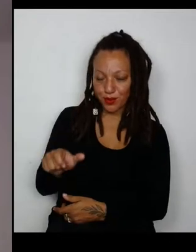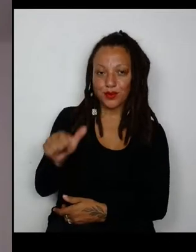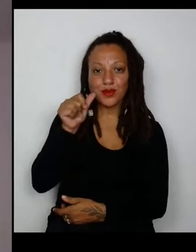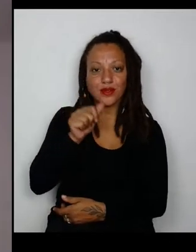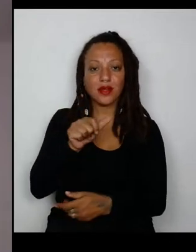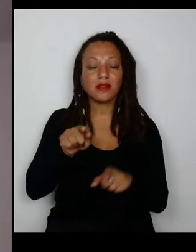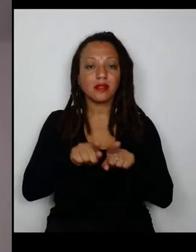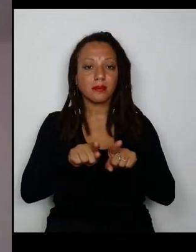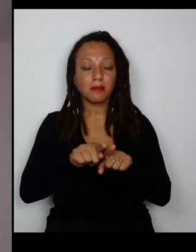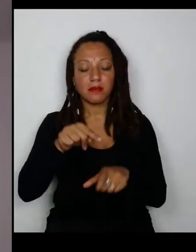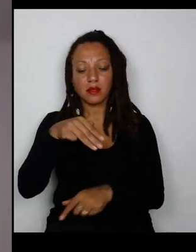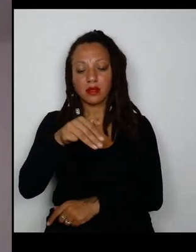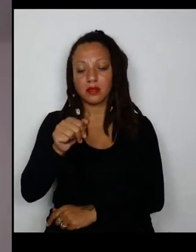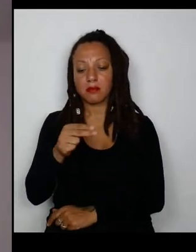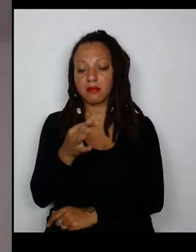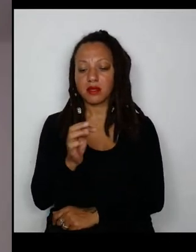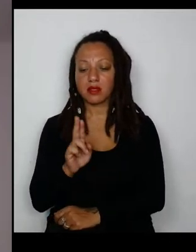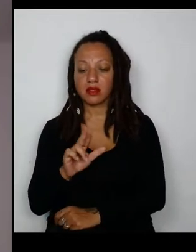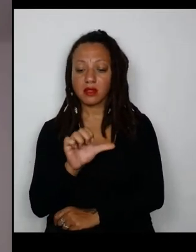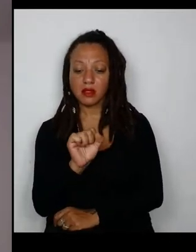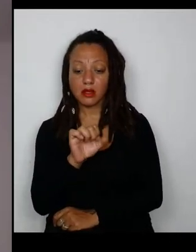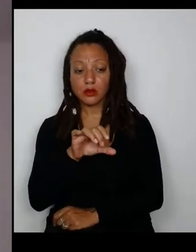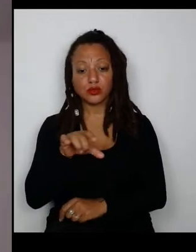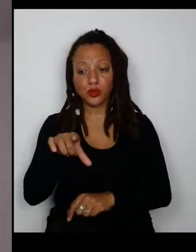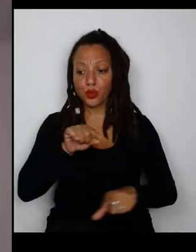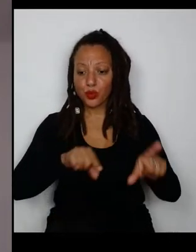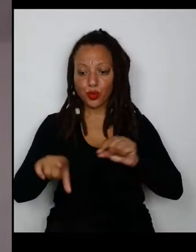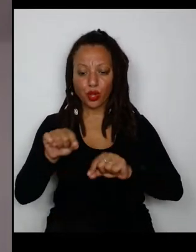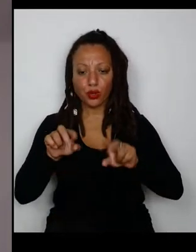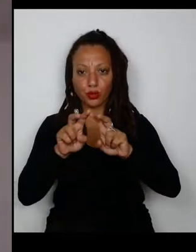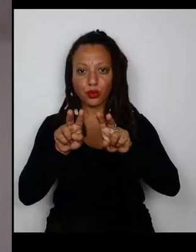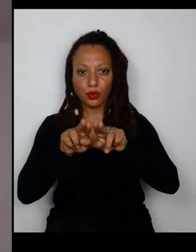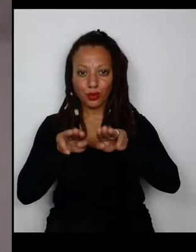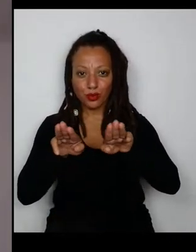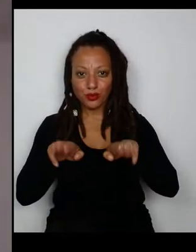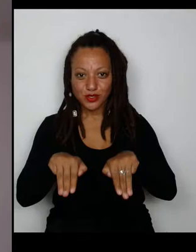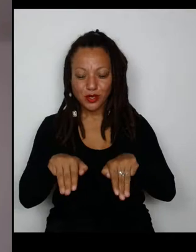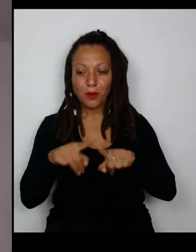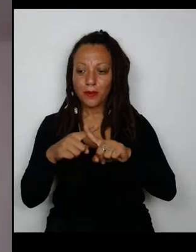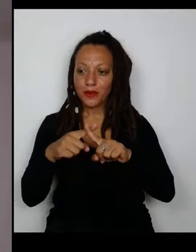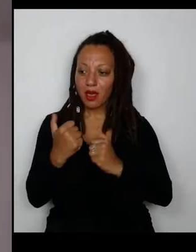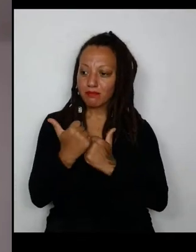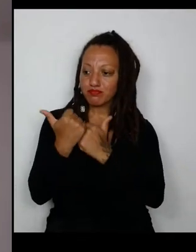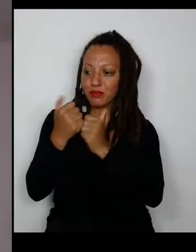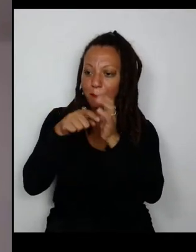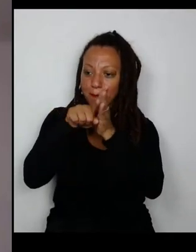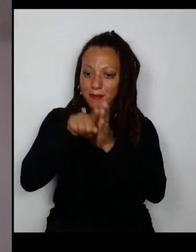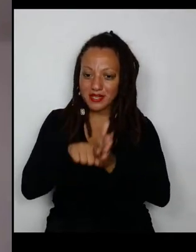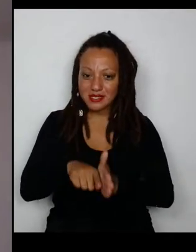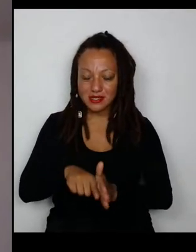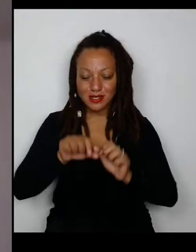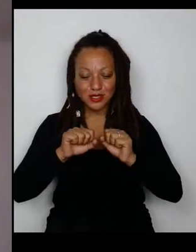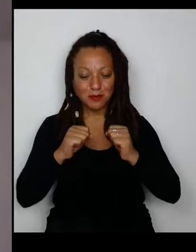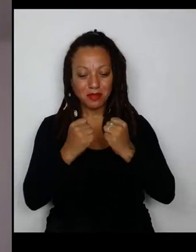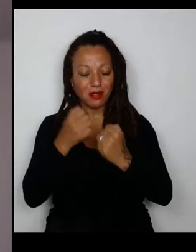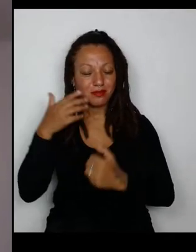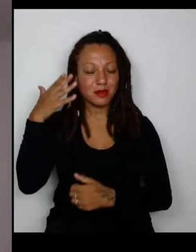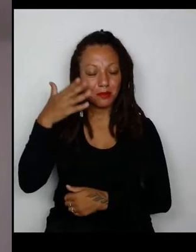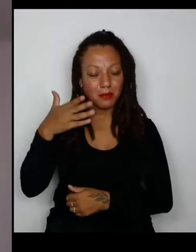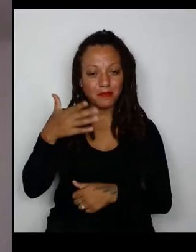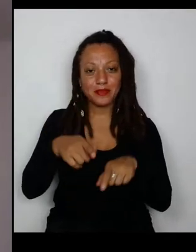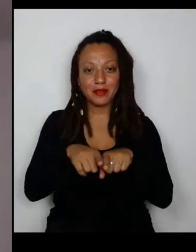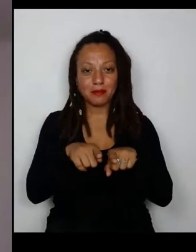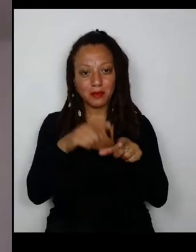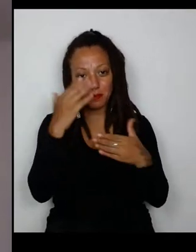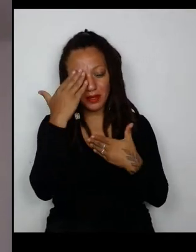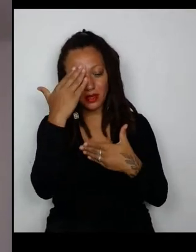would like to thank laura cozente and matteos costa the creators of the museum for supporting me my research